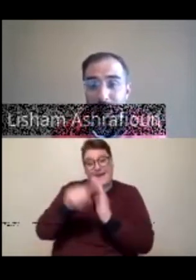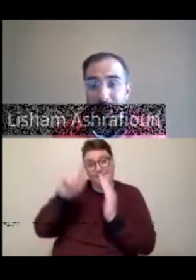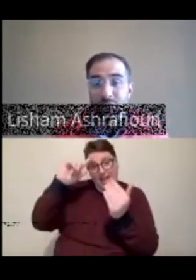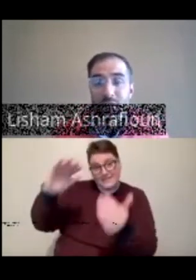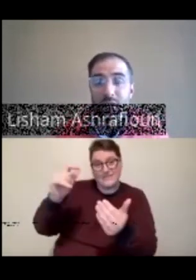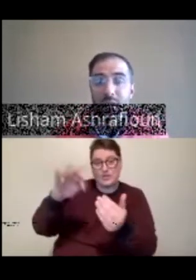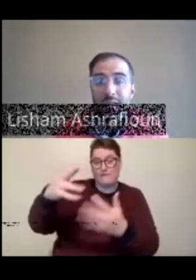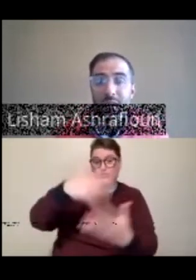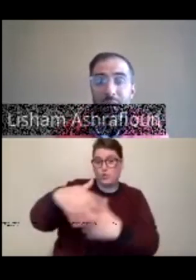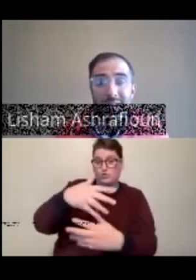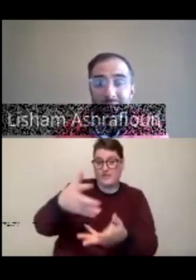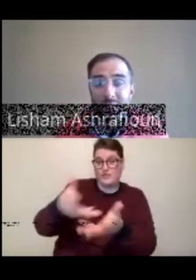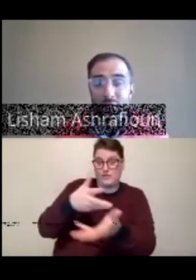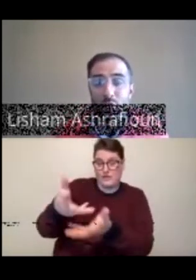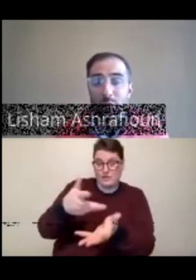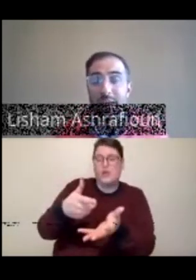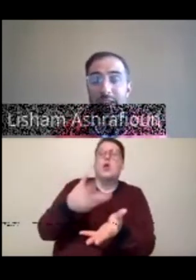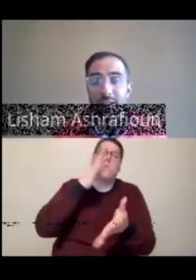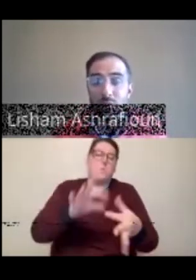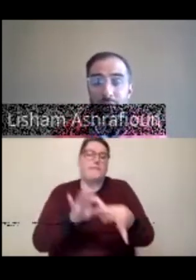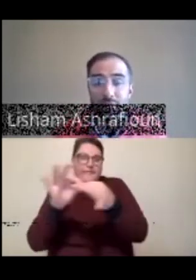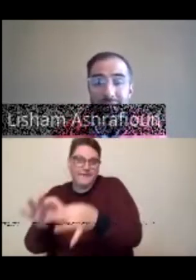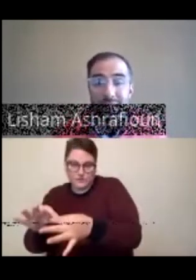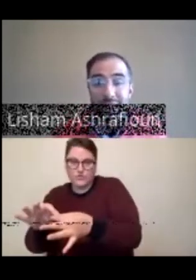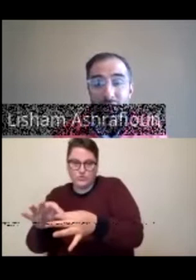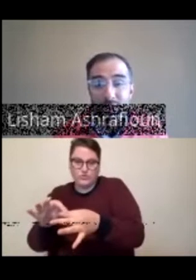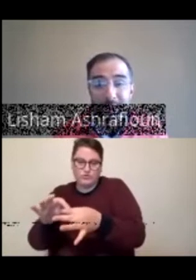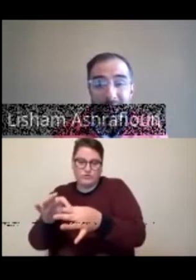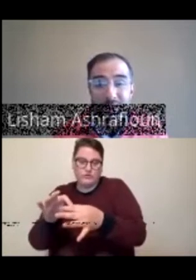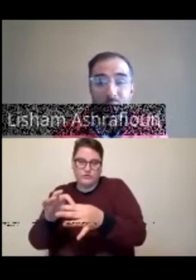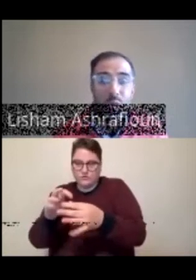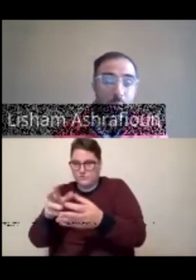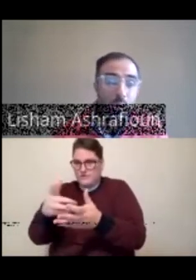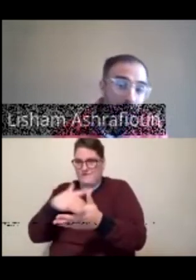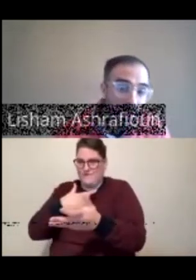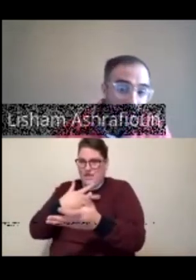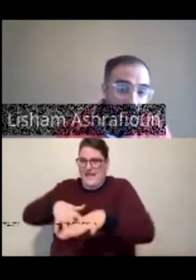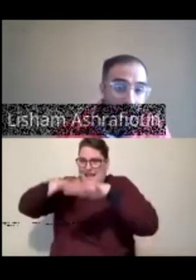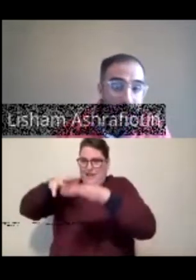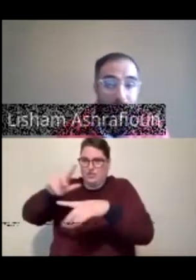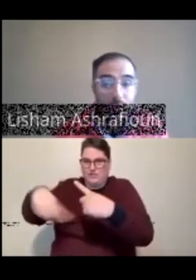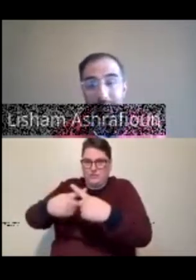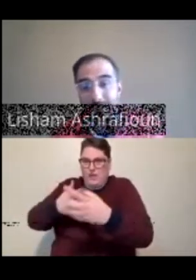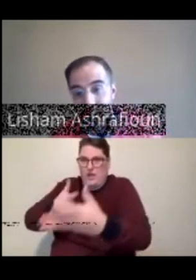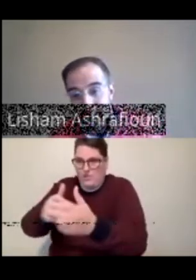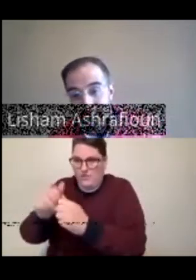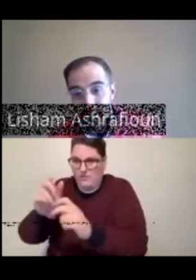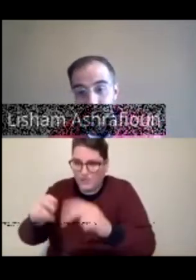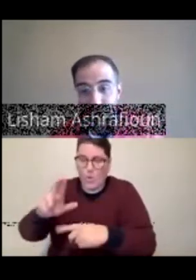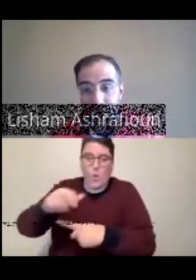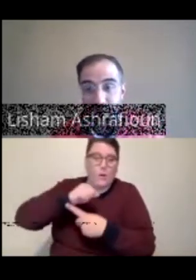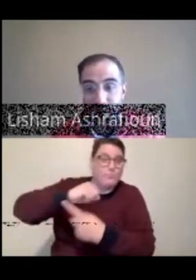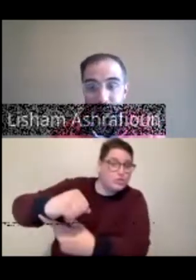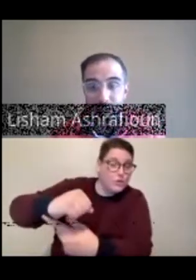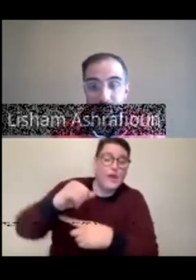social interaction might lead to relating to others in an anxious manner or pushing others away or being less responsive